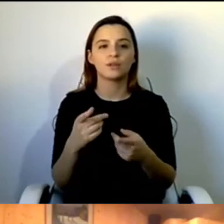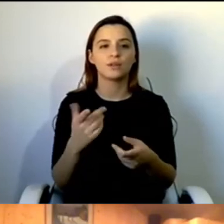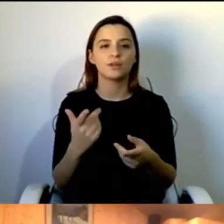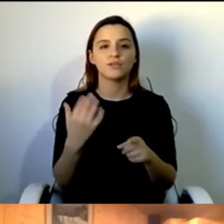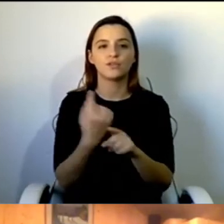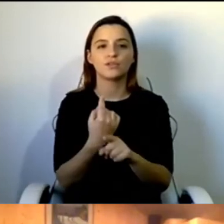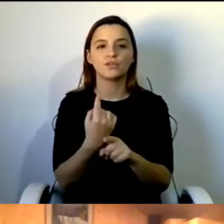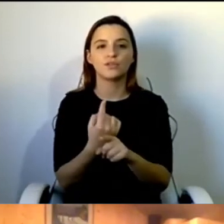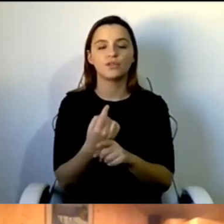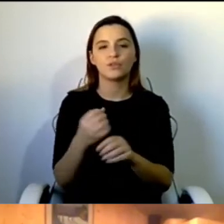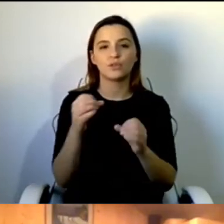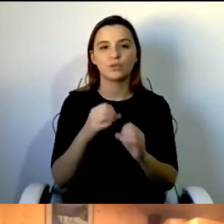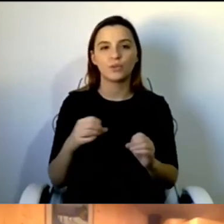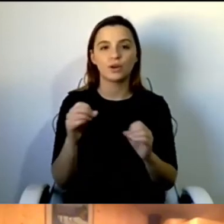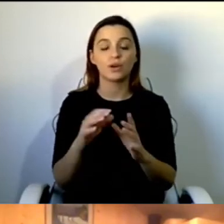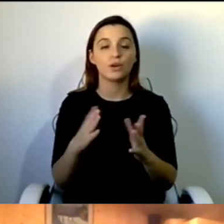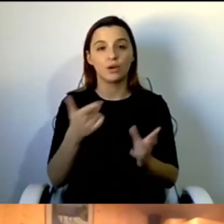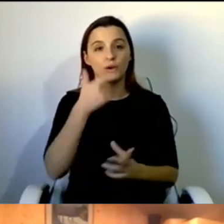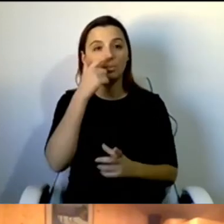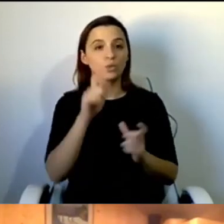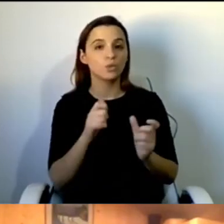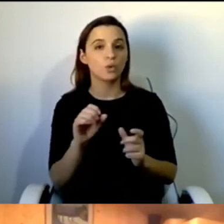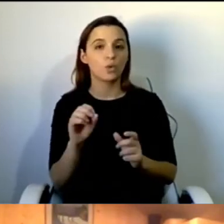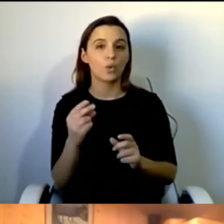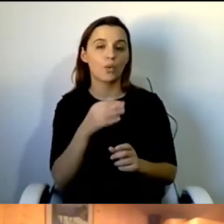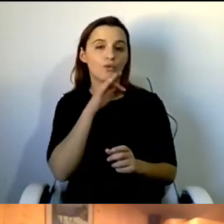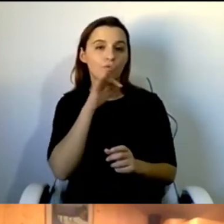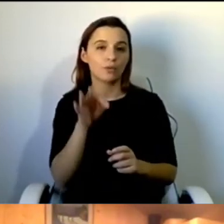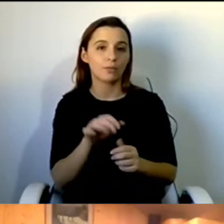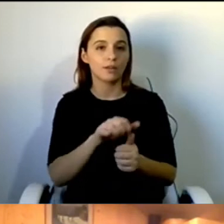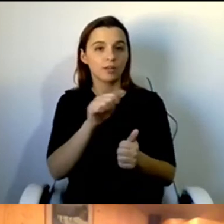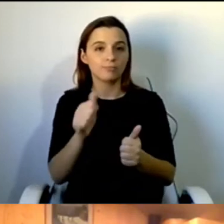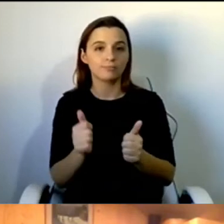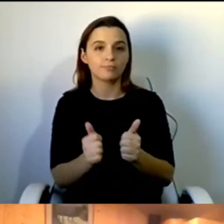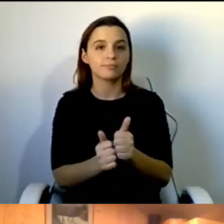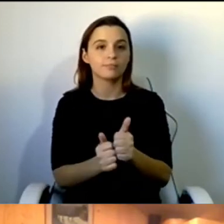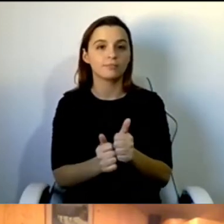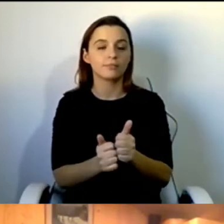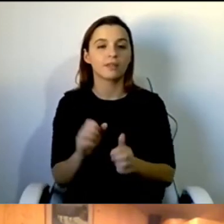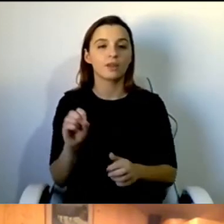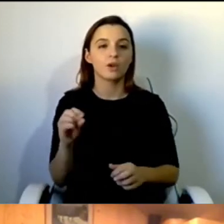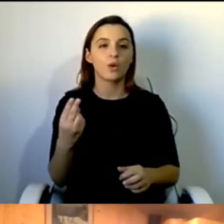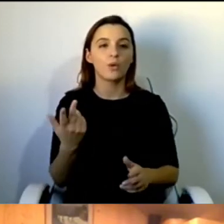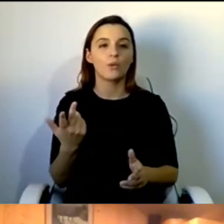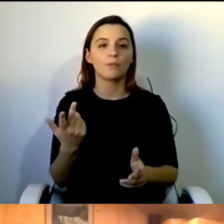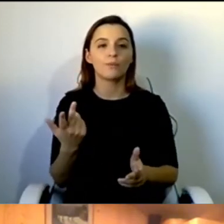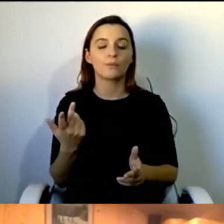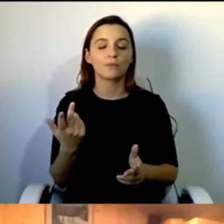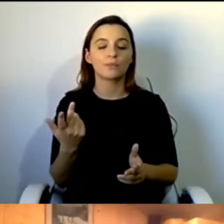in the family or to live in the old people's home or service house. And so that's how it was.